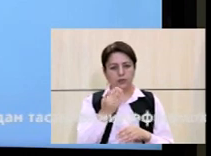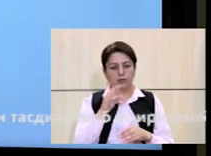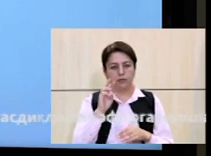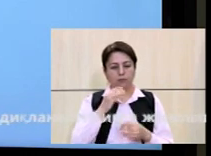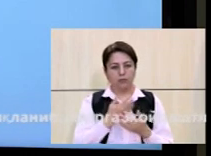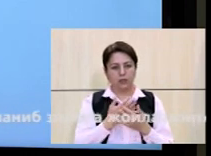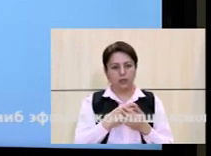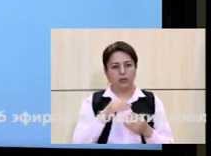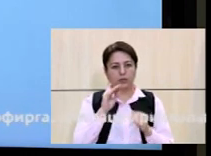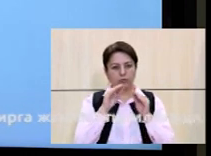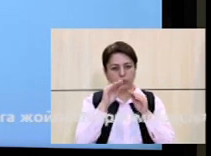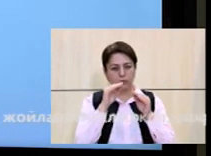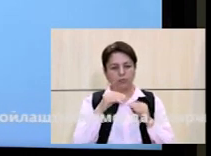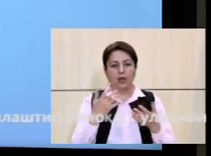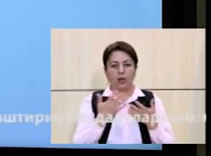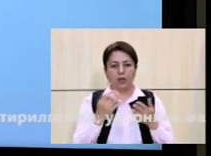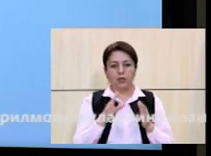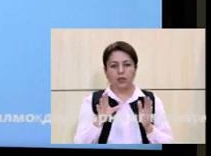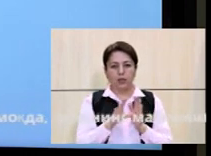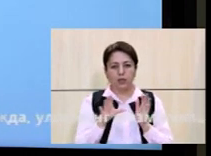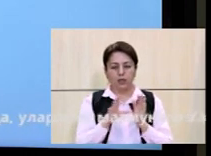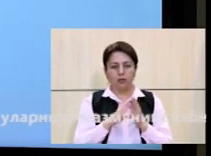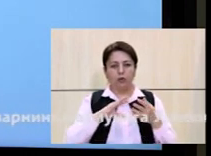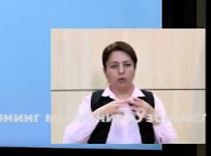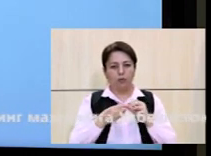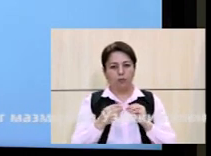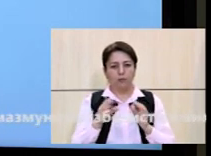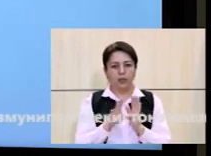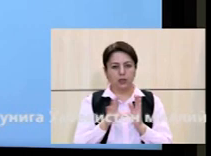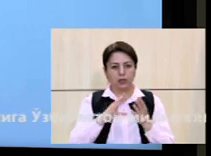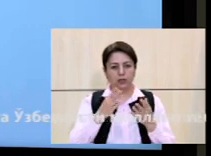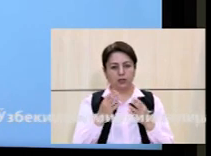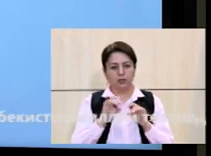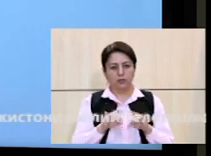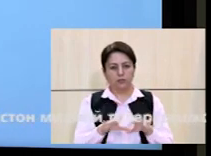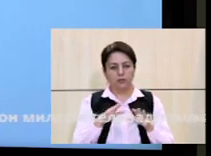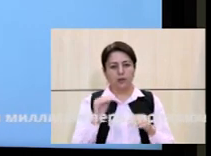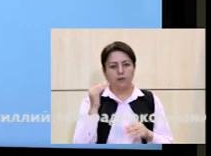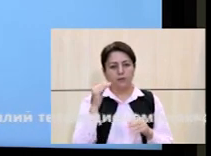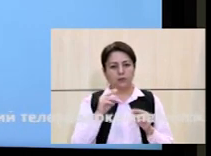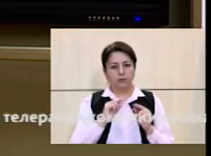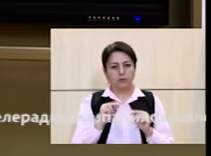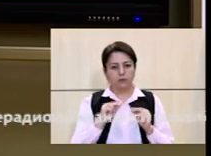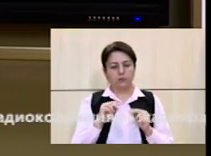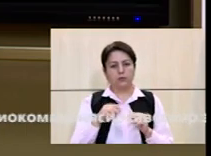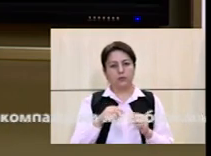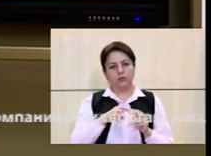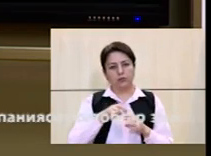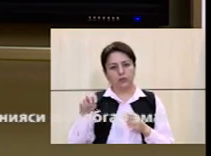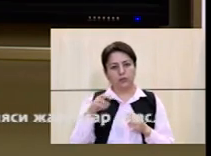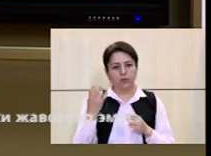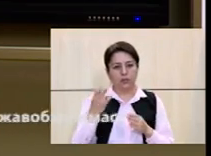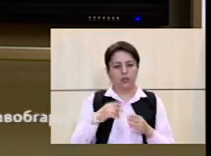masalani ishlab, qanday energiyalar va umumiy energiyalarni hisoblab, fizika fan ustozingizga jo'natasiz. Keyingi